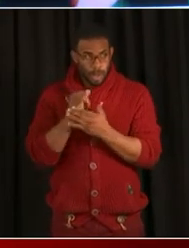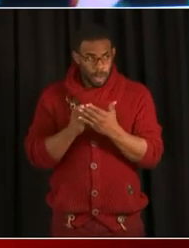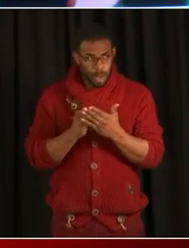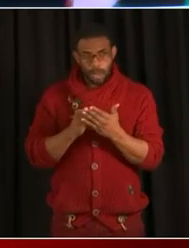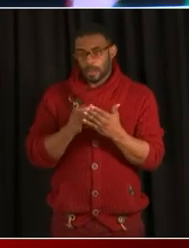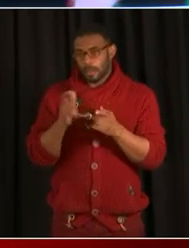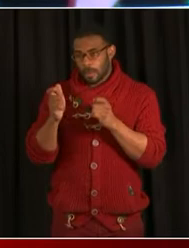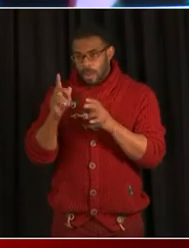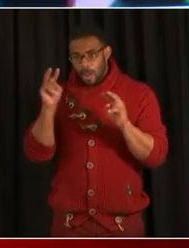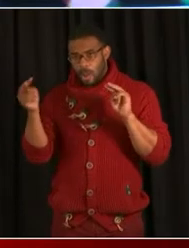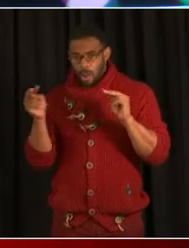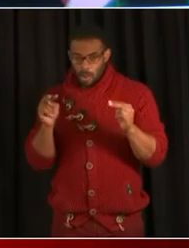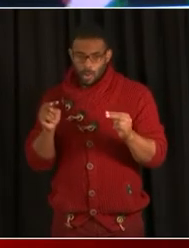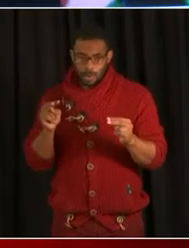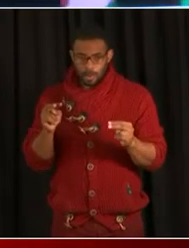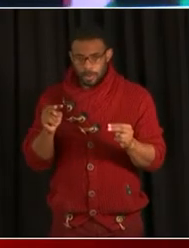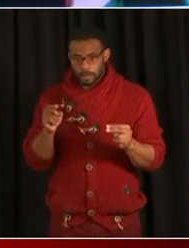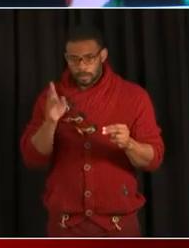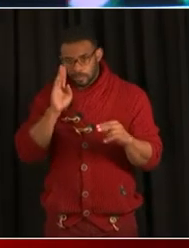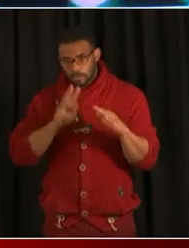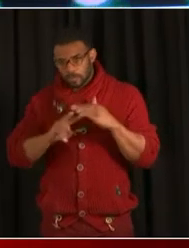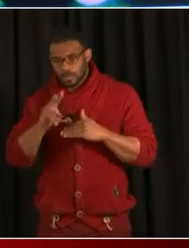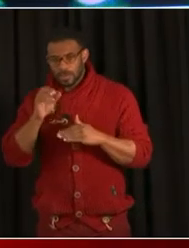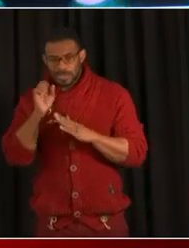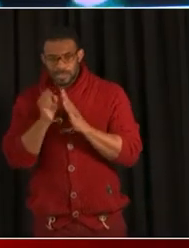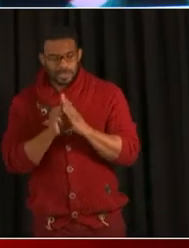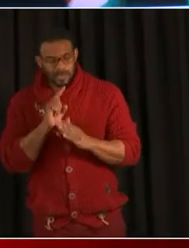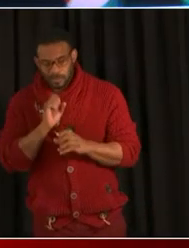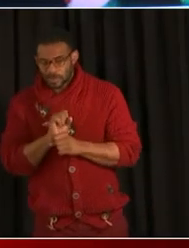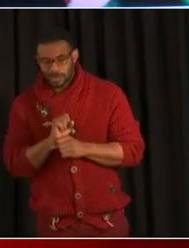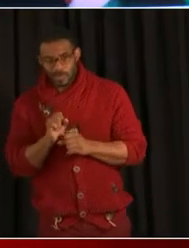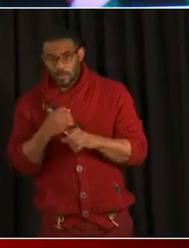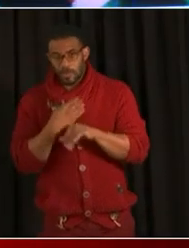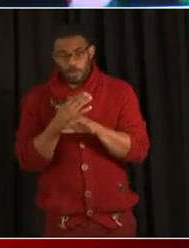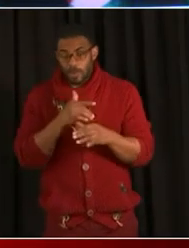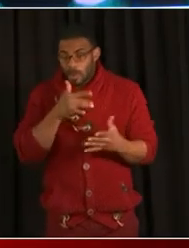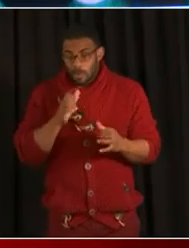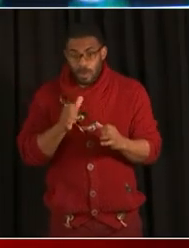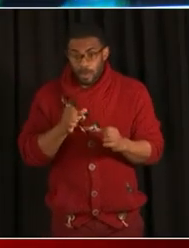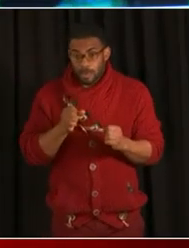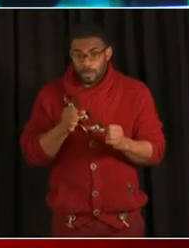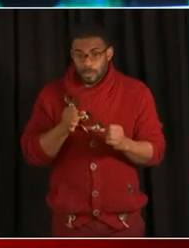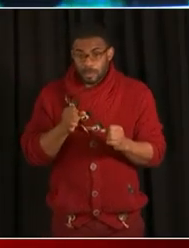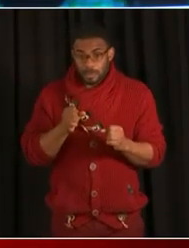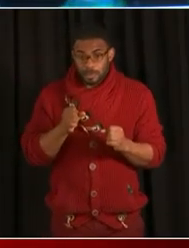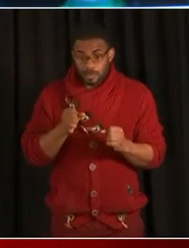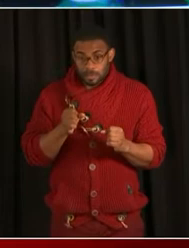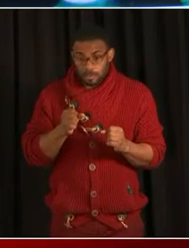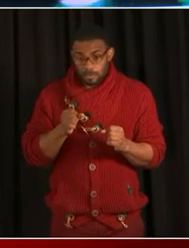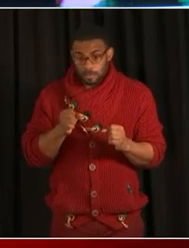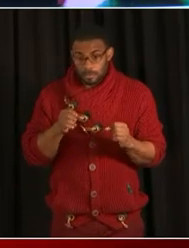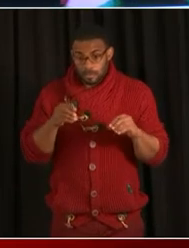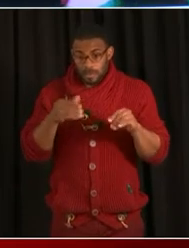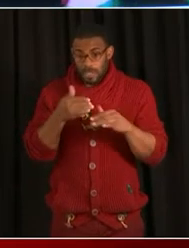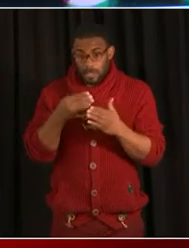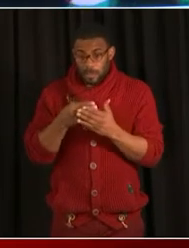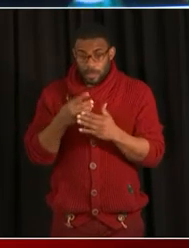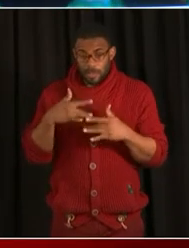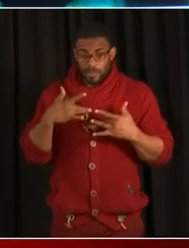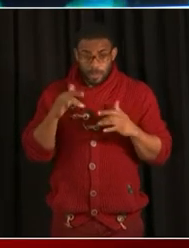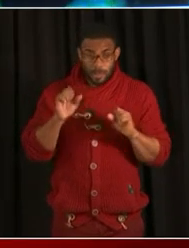artists and managers looking at a forthcoming season that was purely virtual. We didn't want to put any money